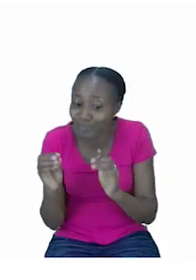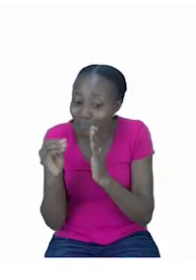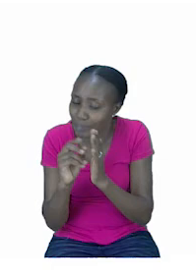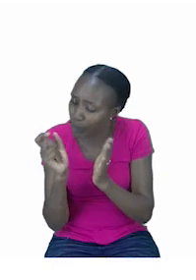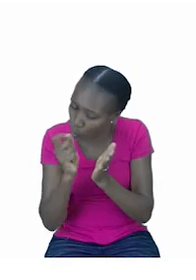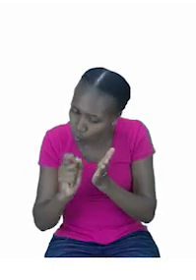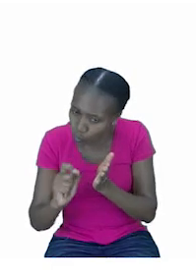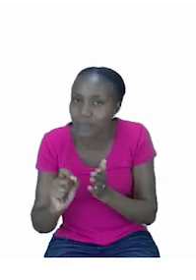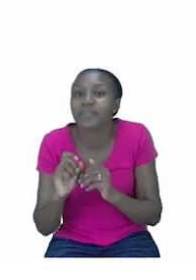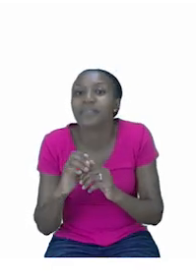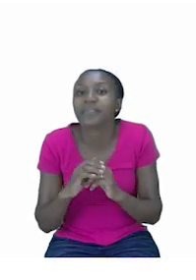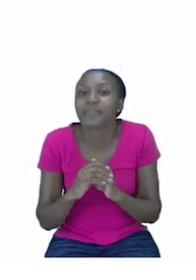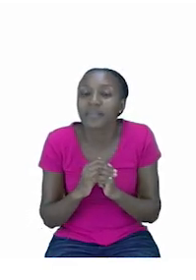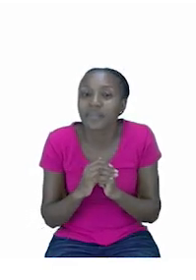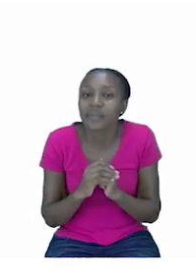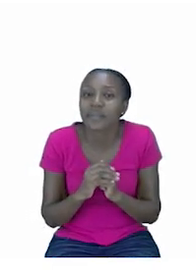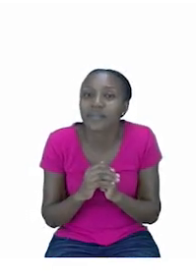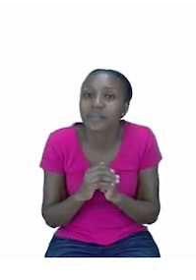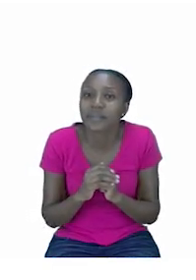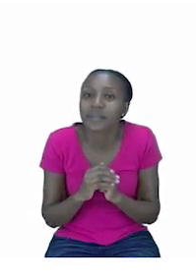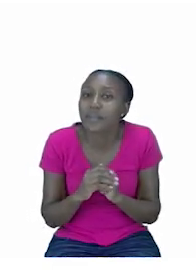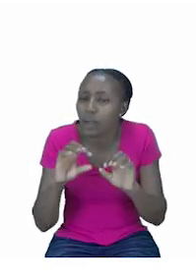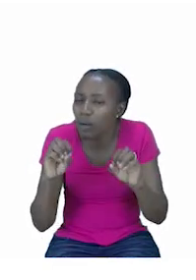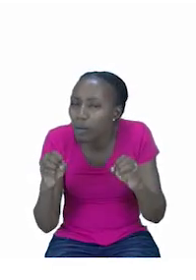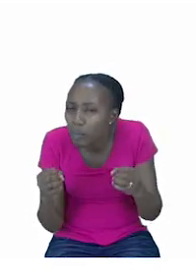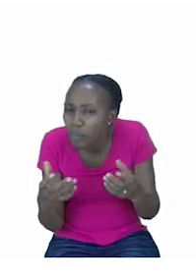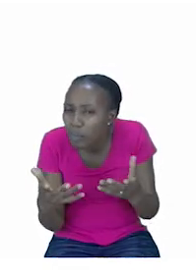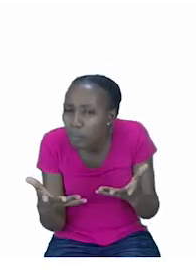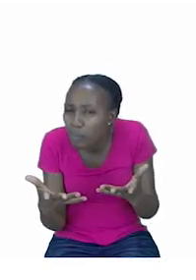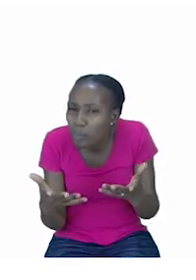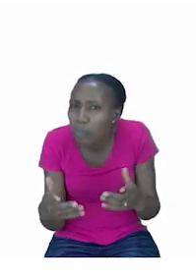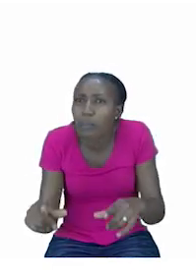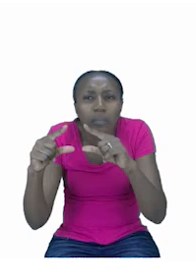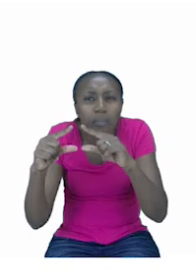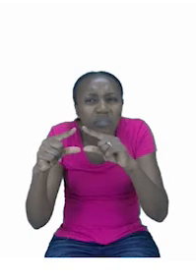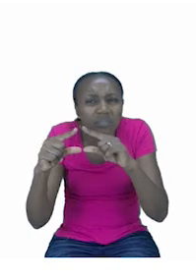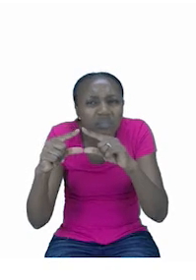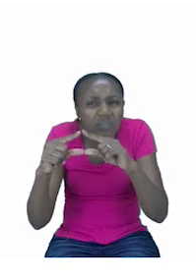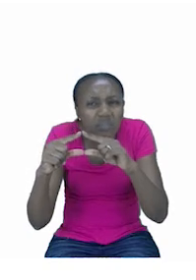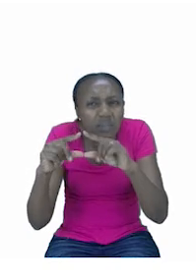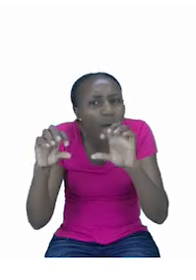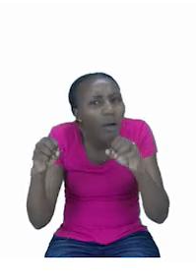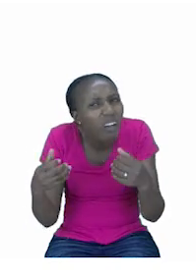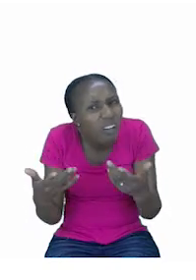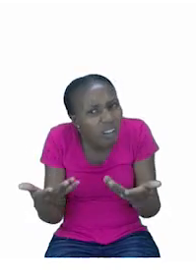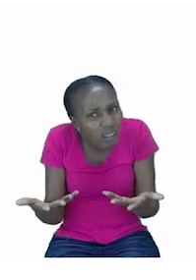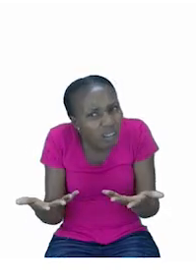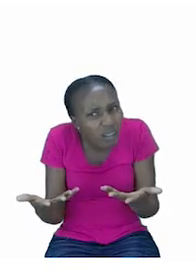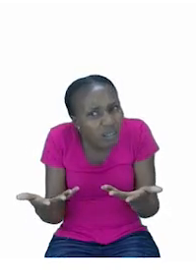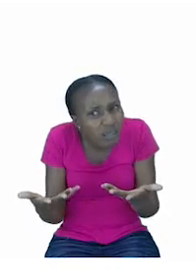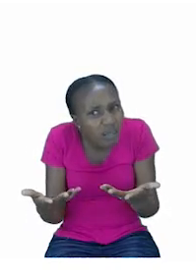the box. And lastly, how many triangles can you see? You will put that